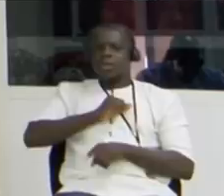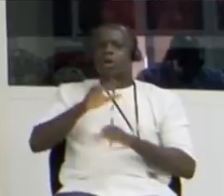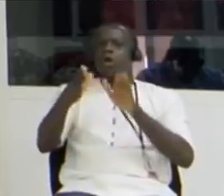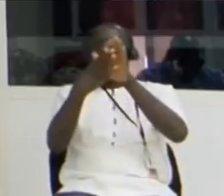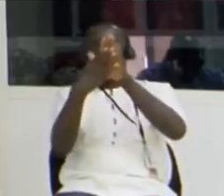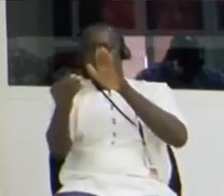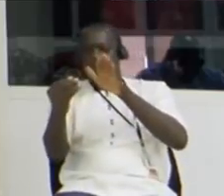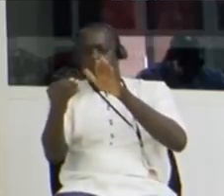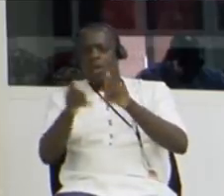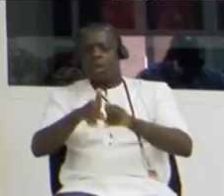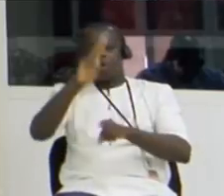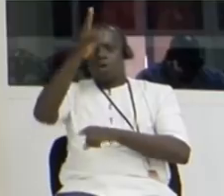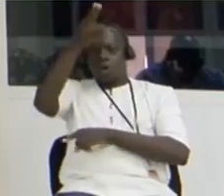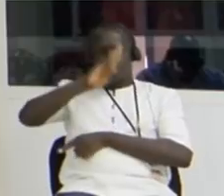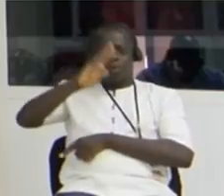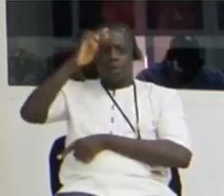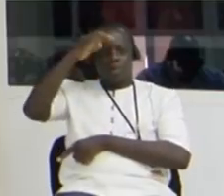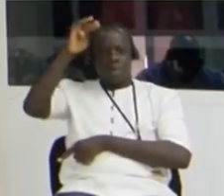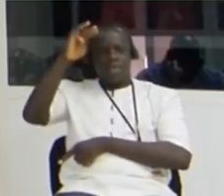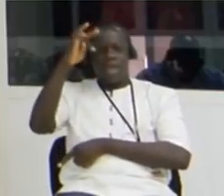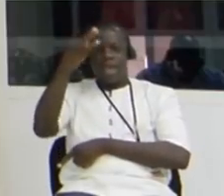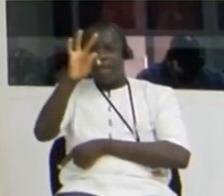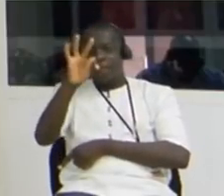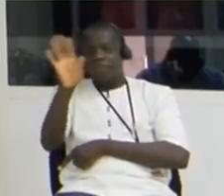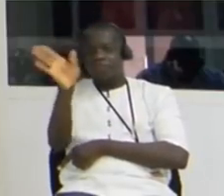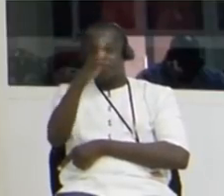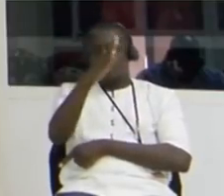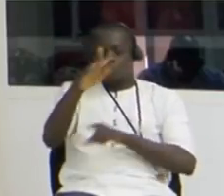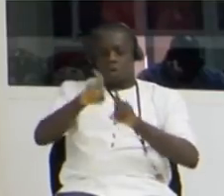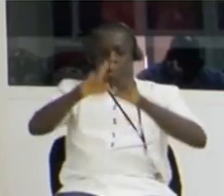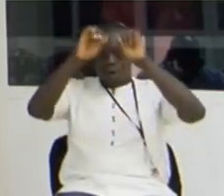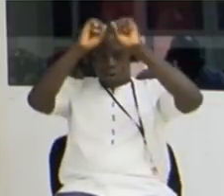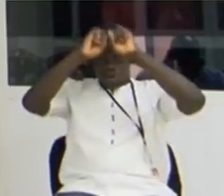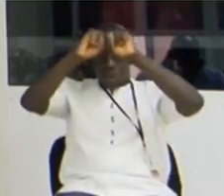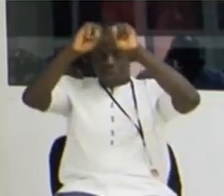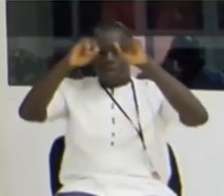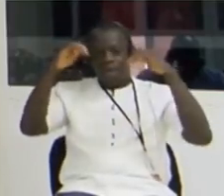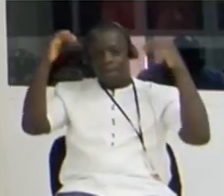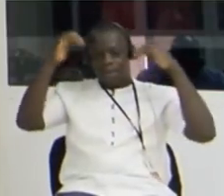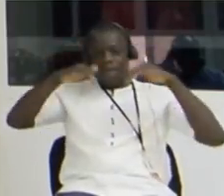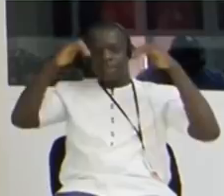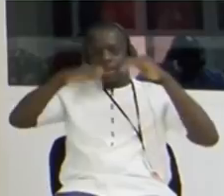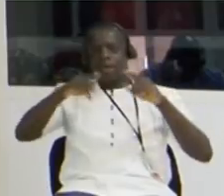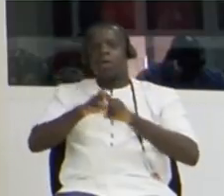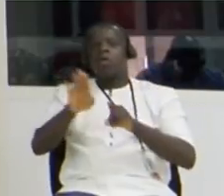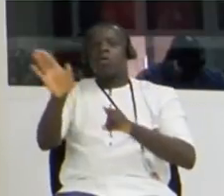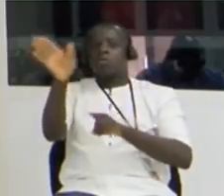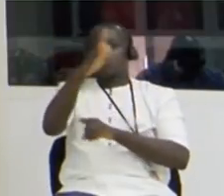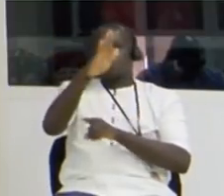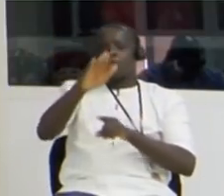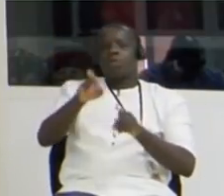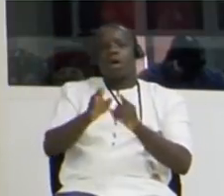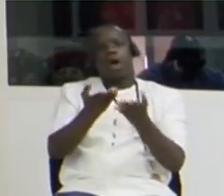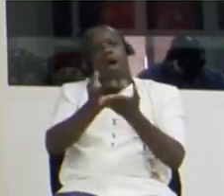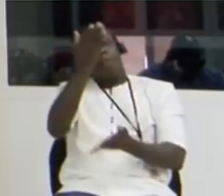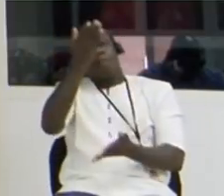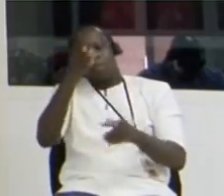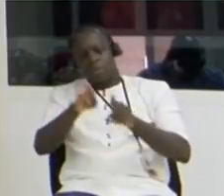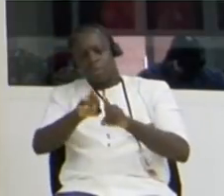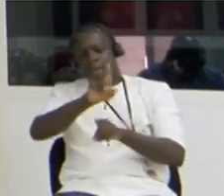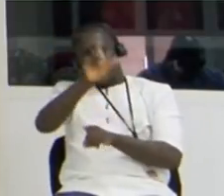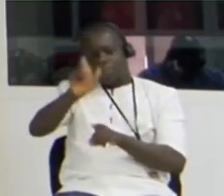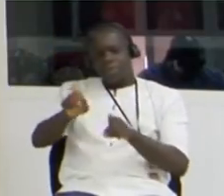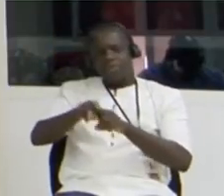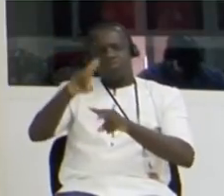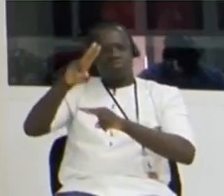honorable minister, because when our honorable minister goes for cabinet meetings, she goes up and the outlay is always down there, and she will come and